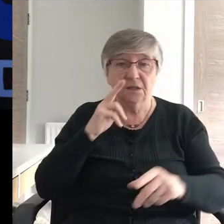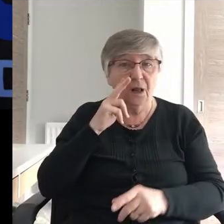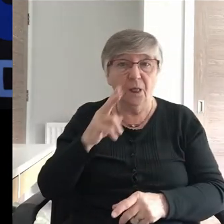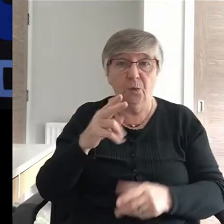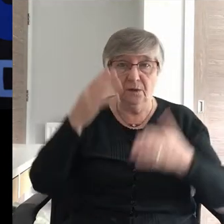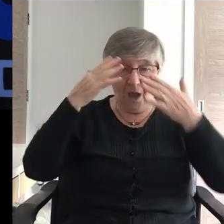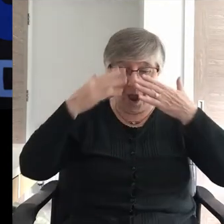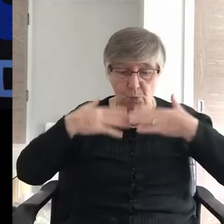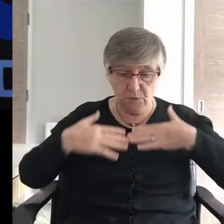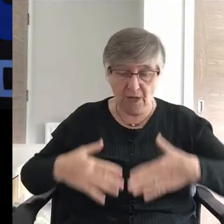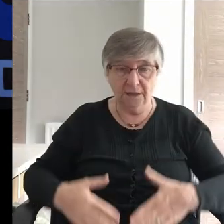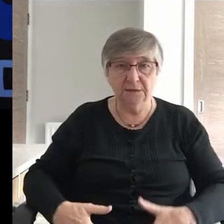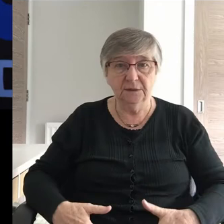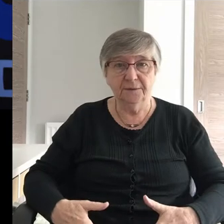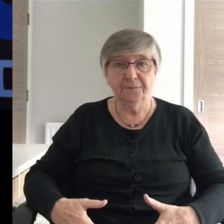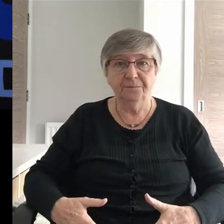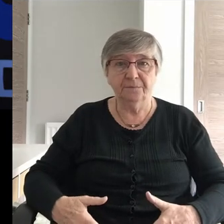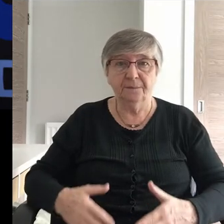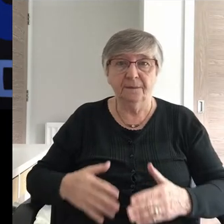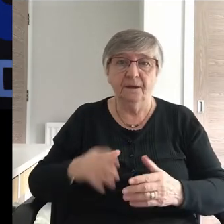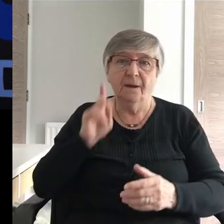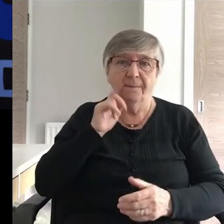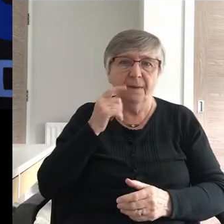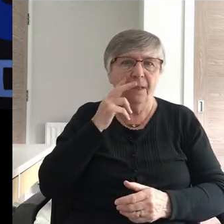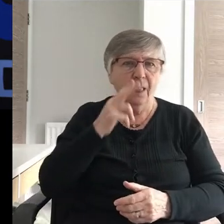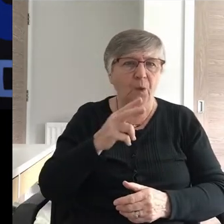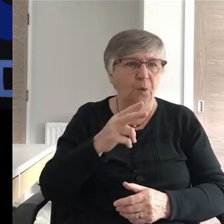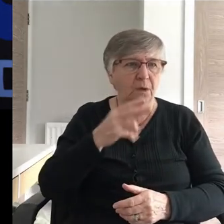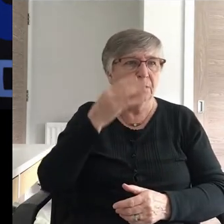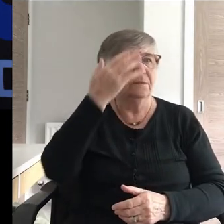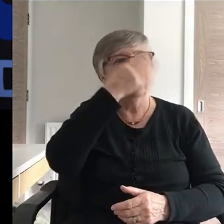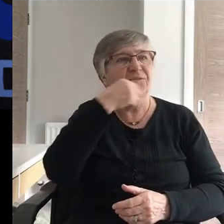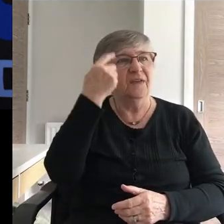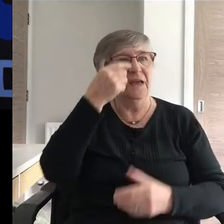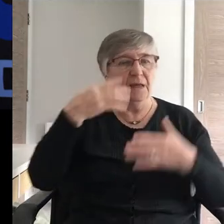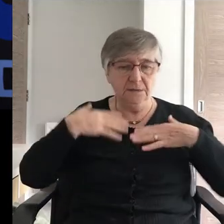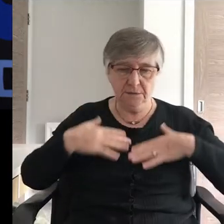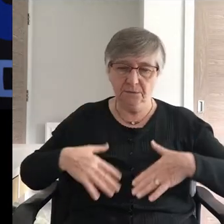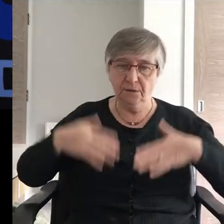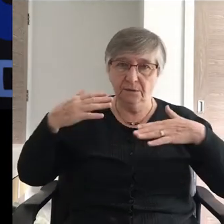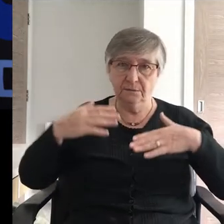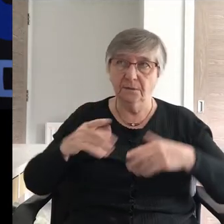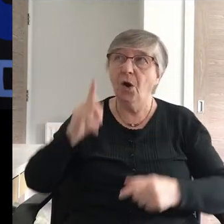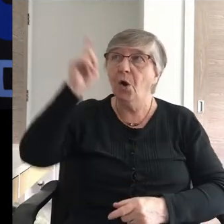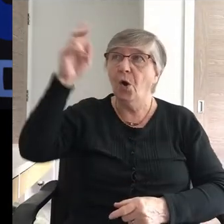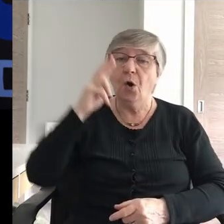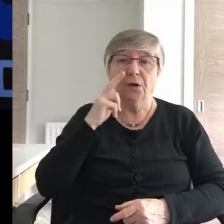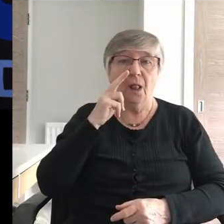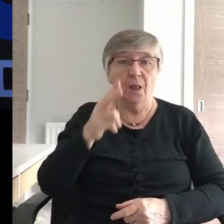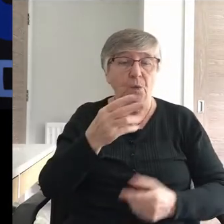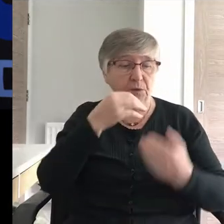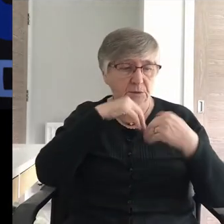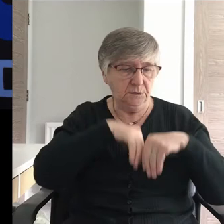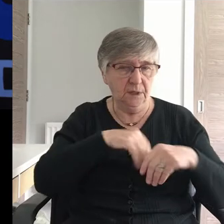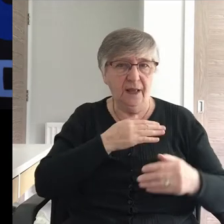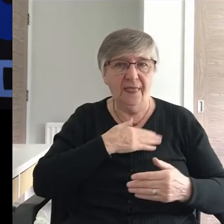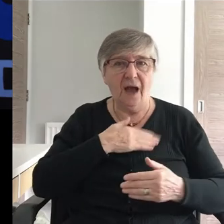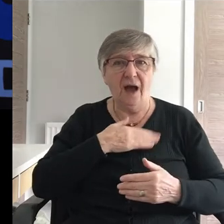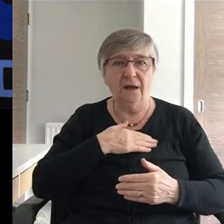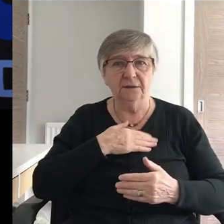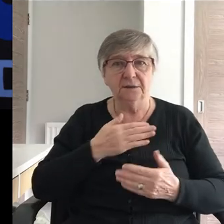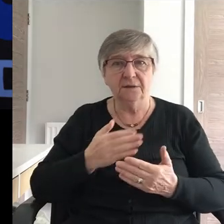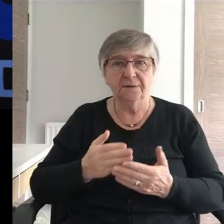look at the things people look at. People look at the outward appearance, but God looks at the heart.